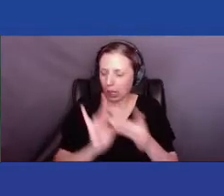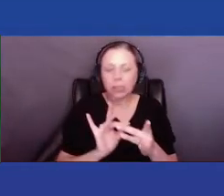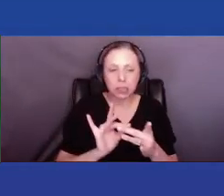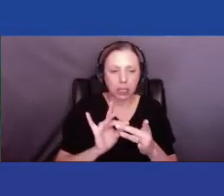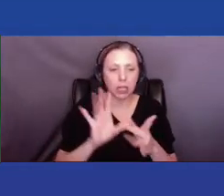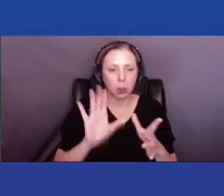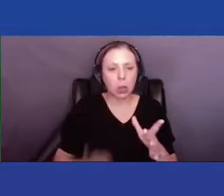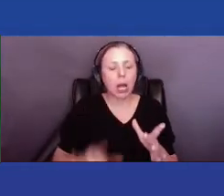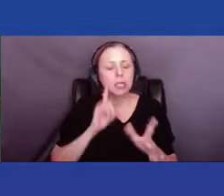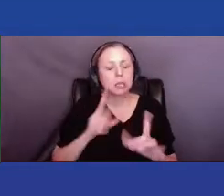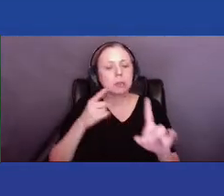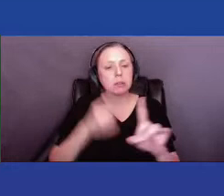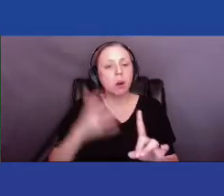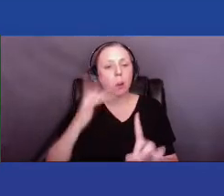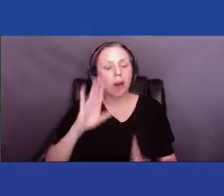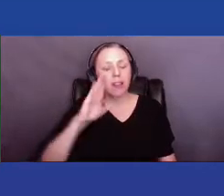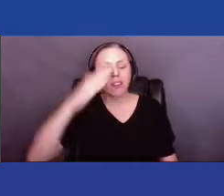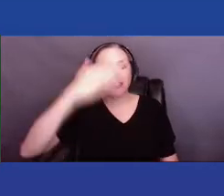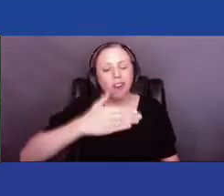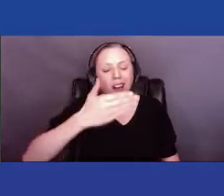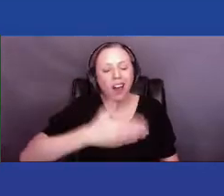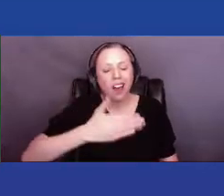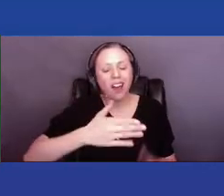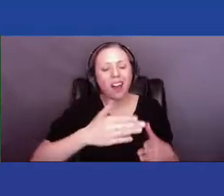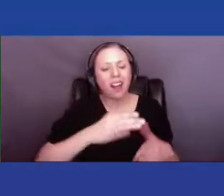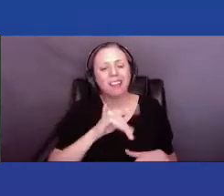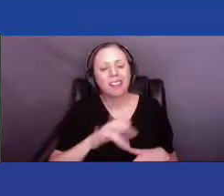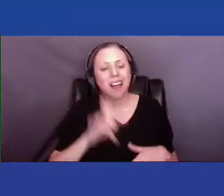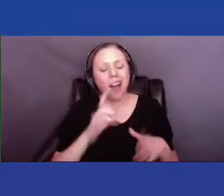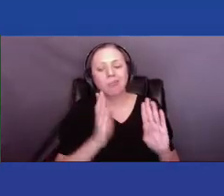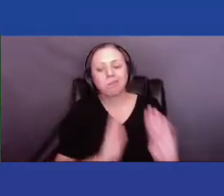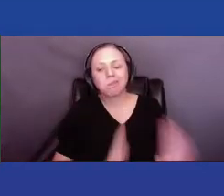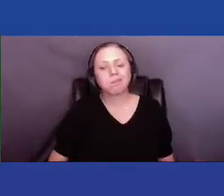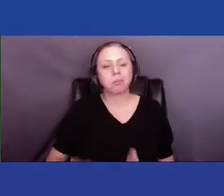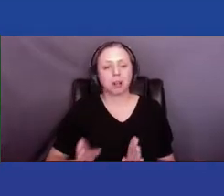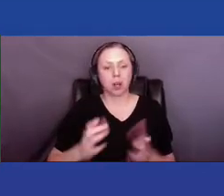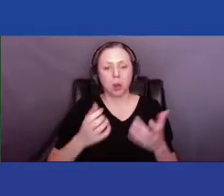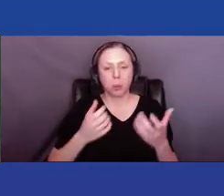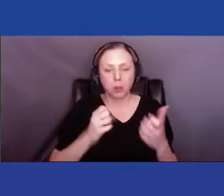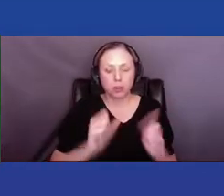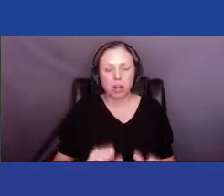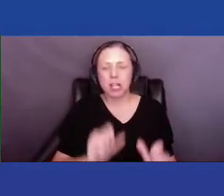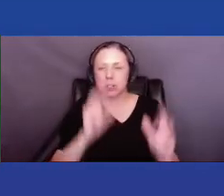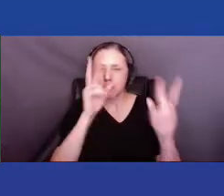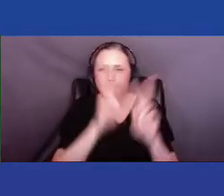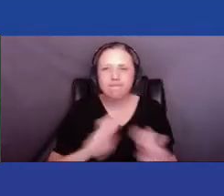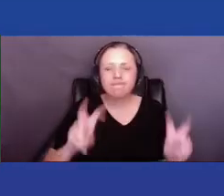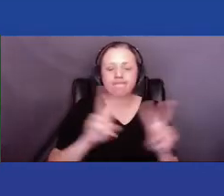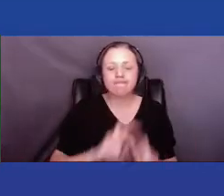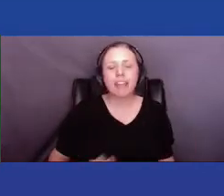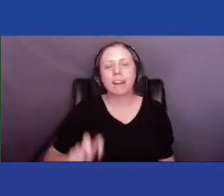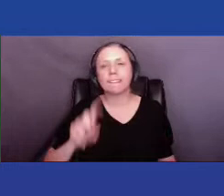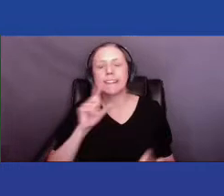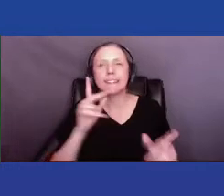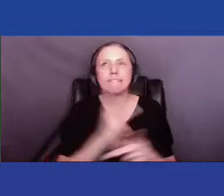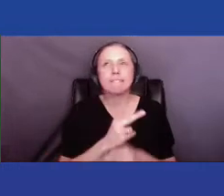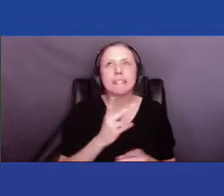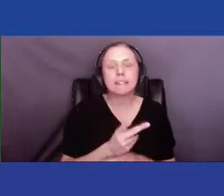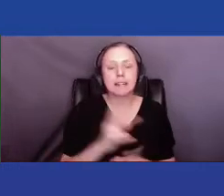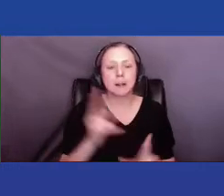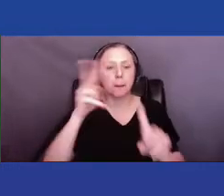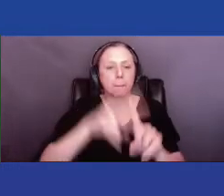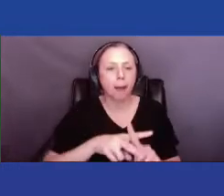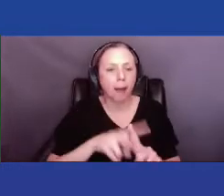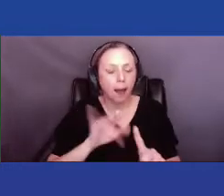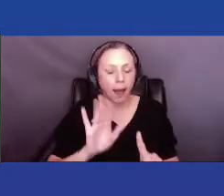our creative process, trying to synthesize, illuminate some of the issues of our conversations and our research. In